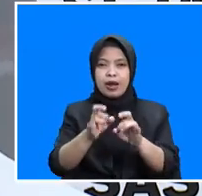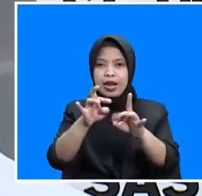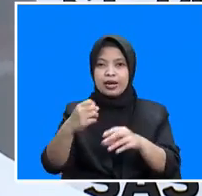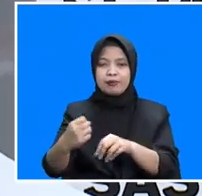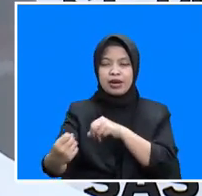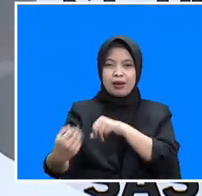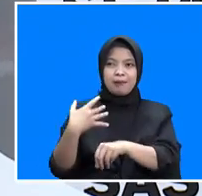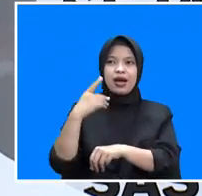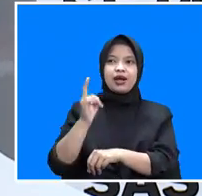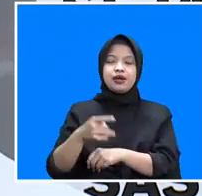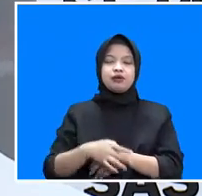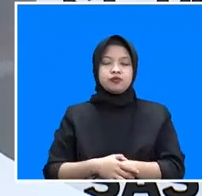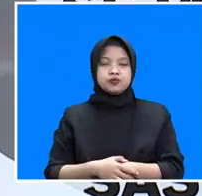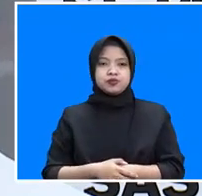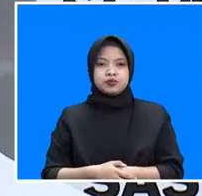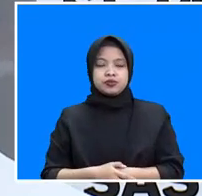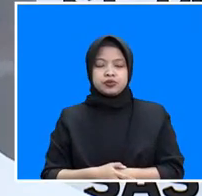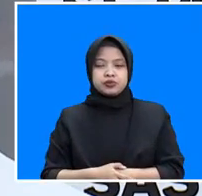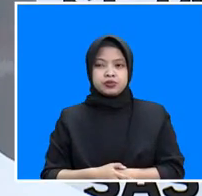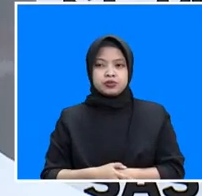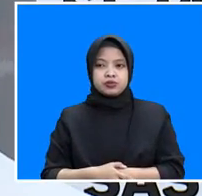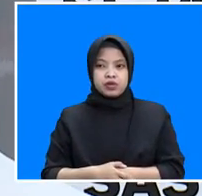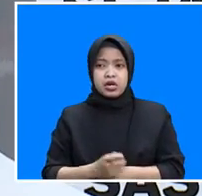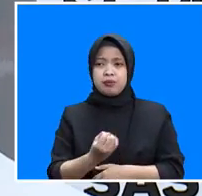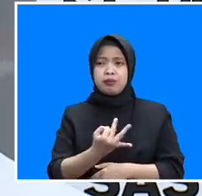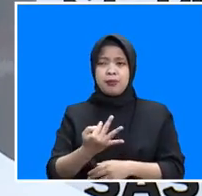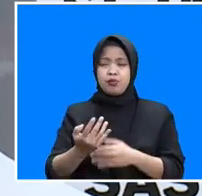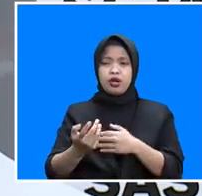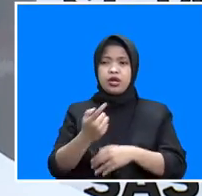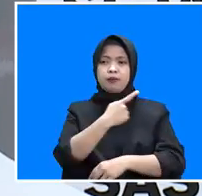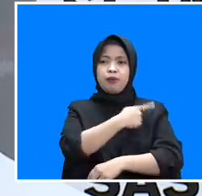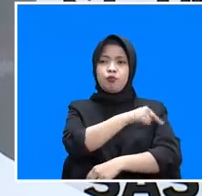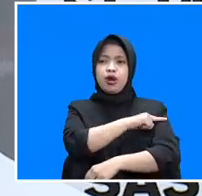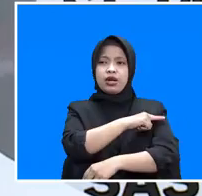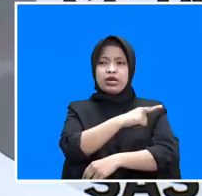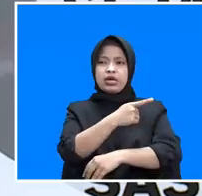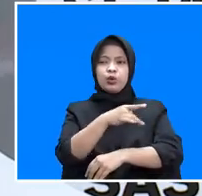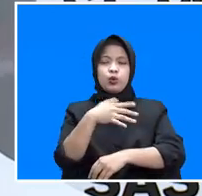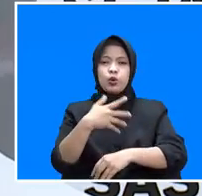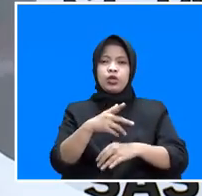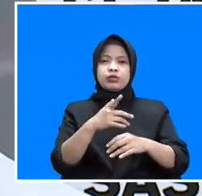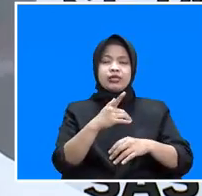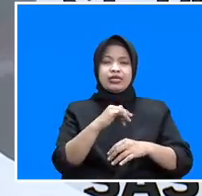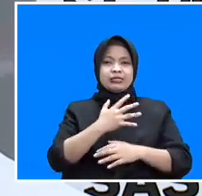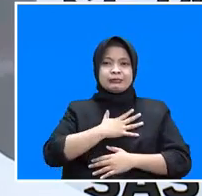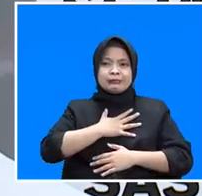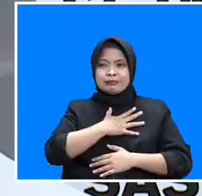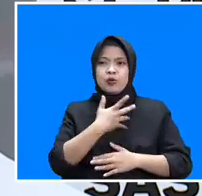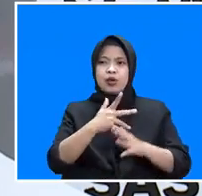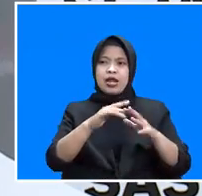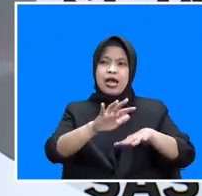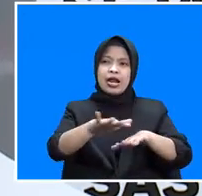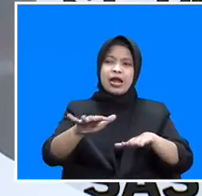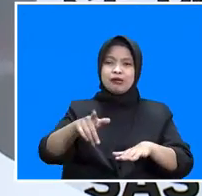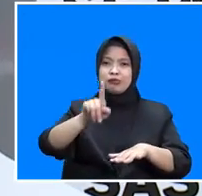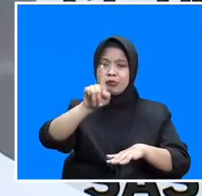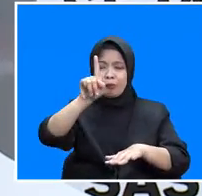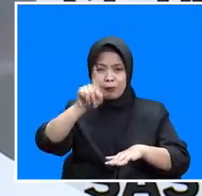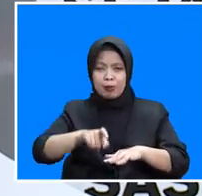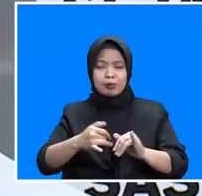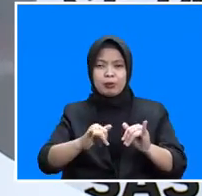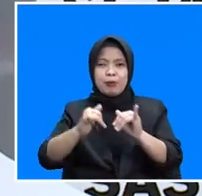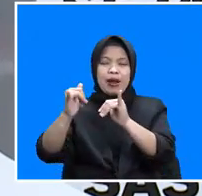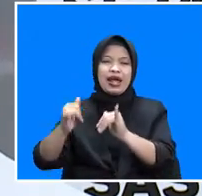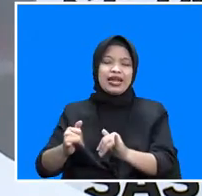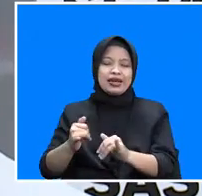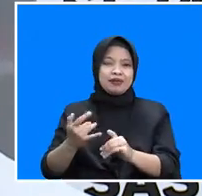to focus, as we've said before, on 21st century skills. And the definition that you gave of Indonesia's,